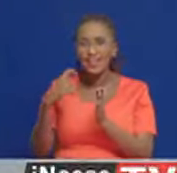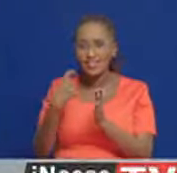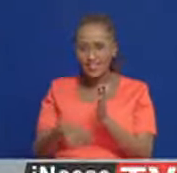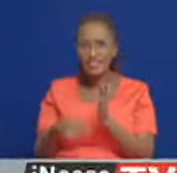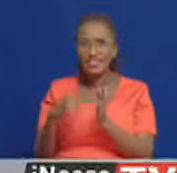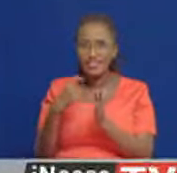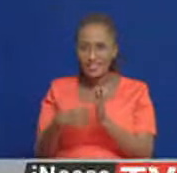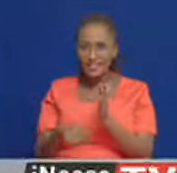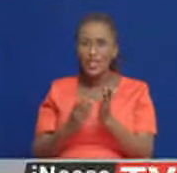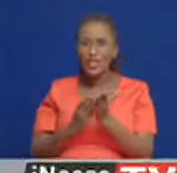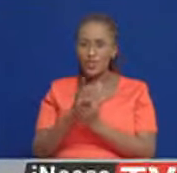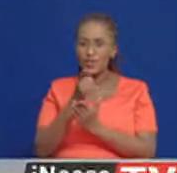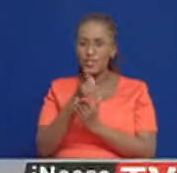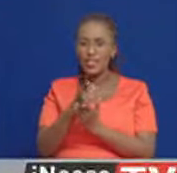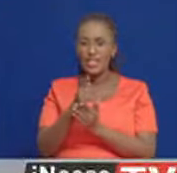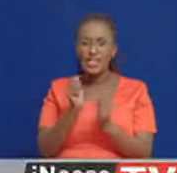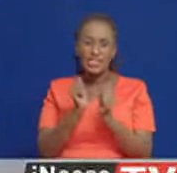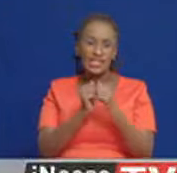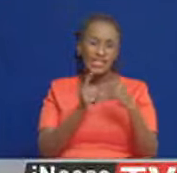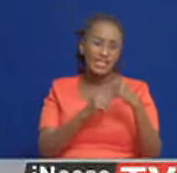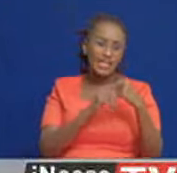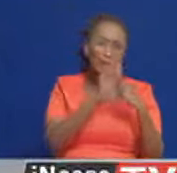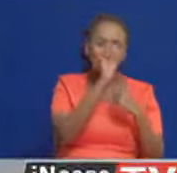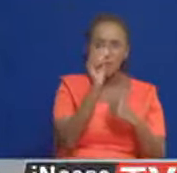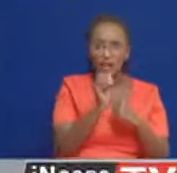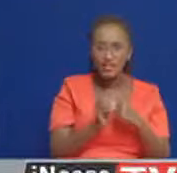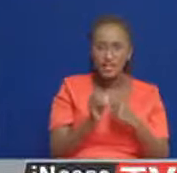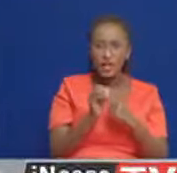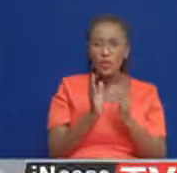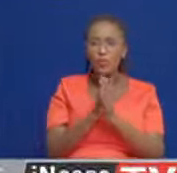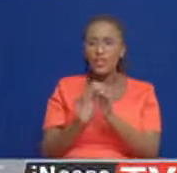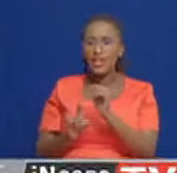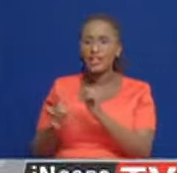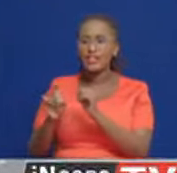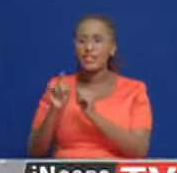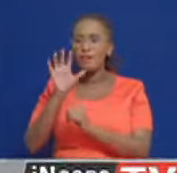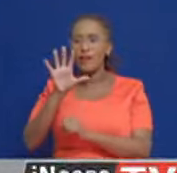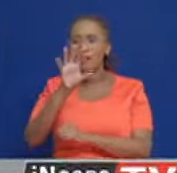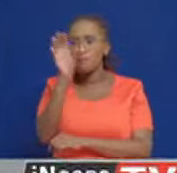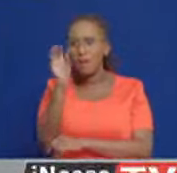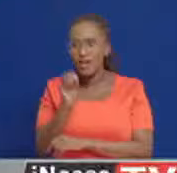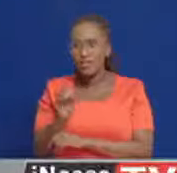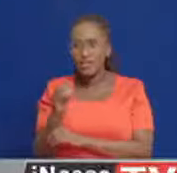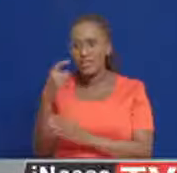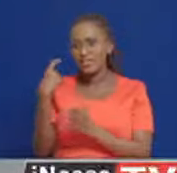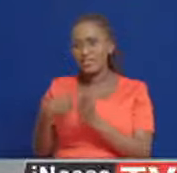by this 16% by the increased 5% excise duty.